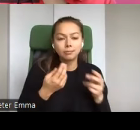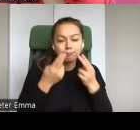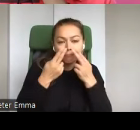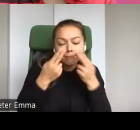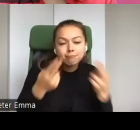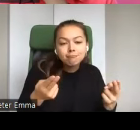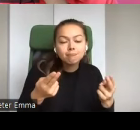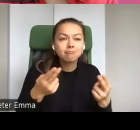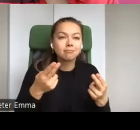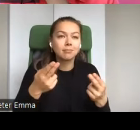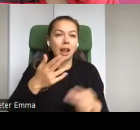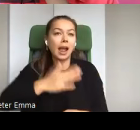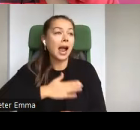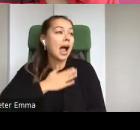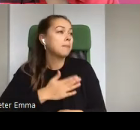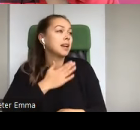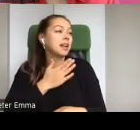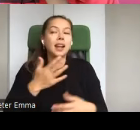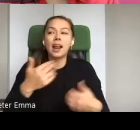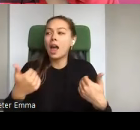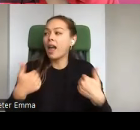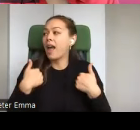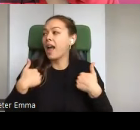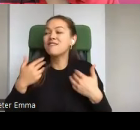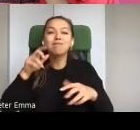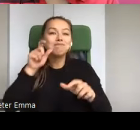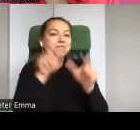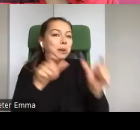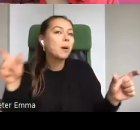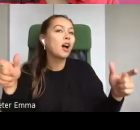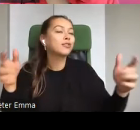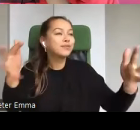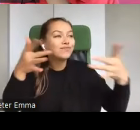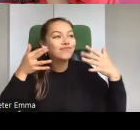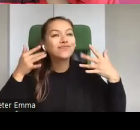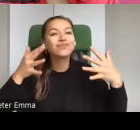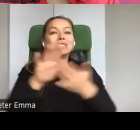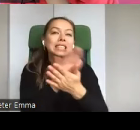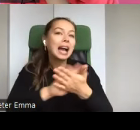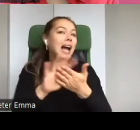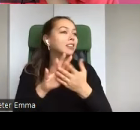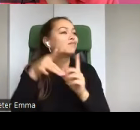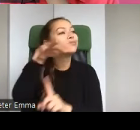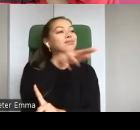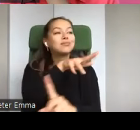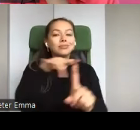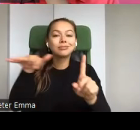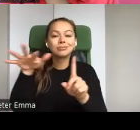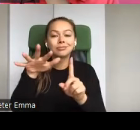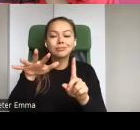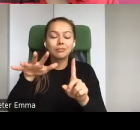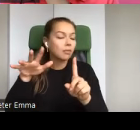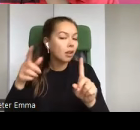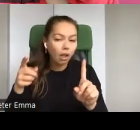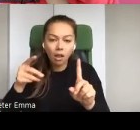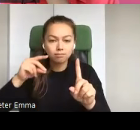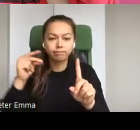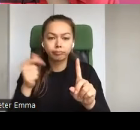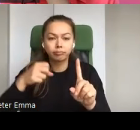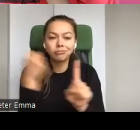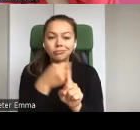that happiness does exist around them, that people are kind. But unfortunately, these are children that learn quite quickly that behind